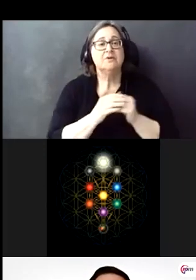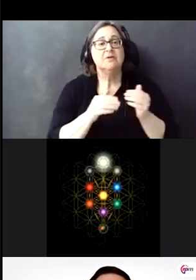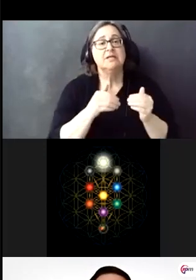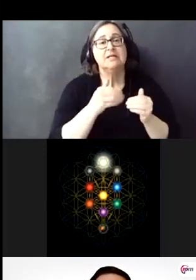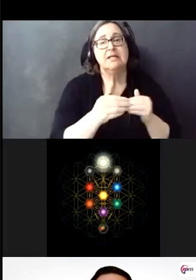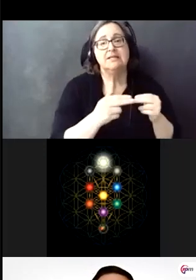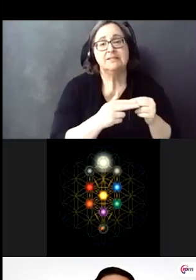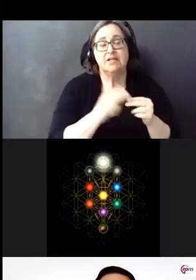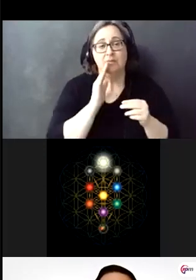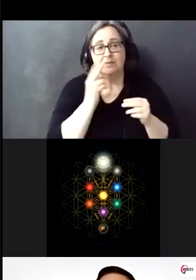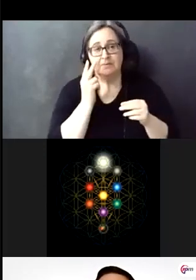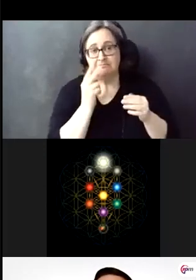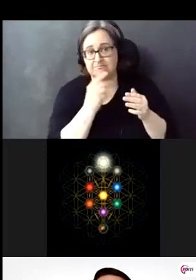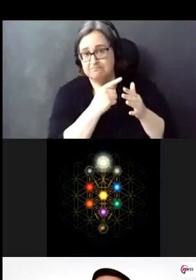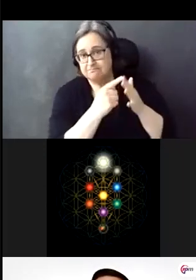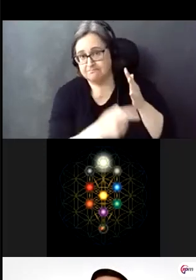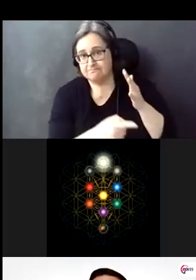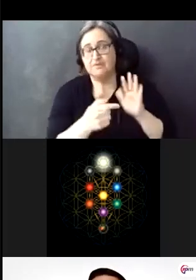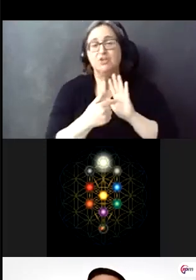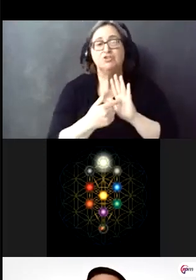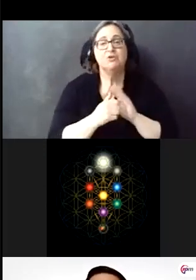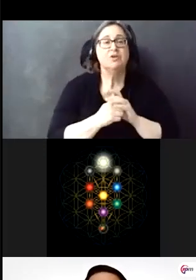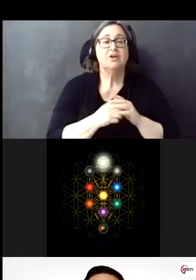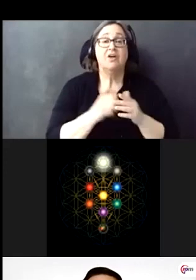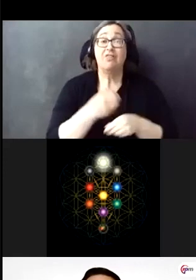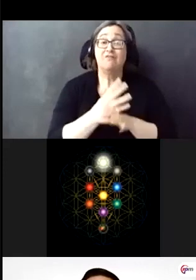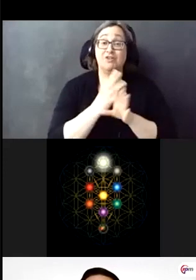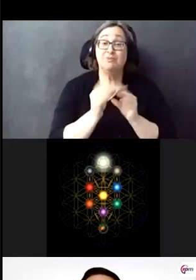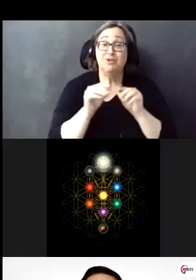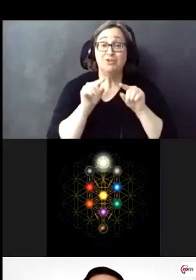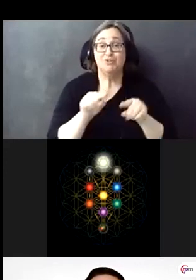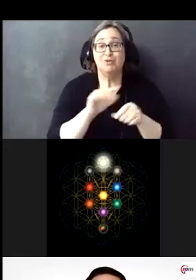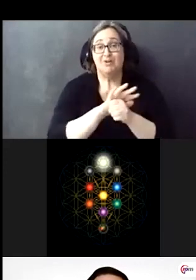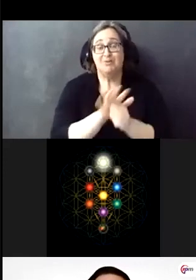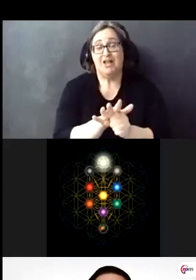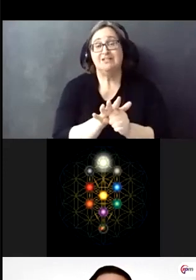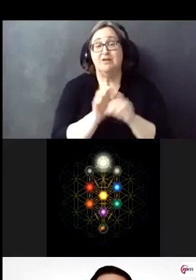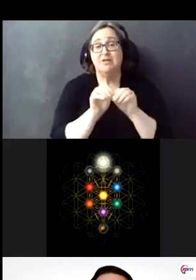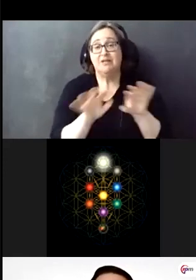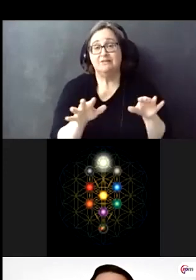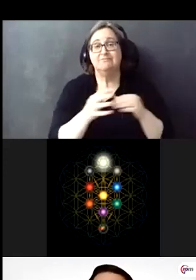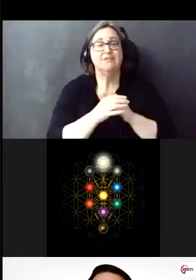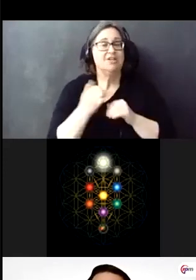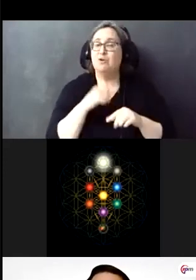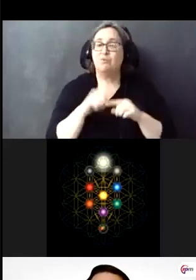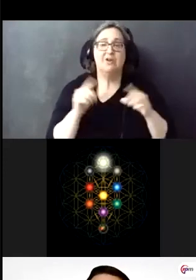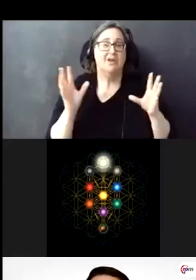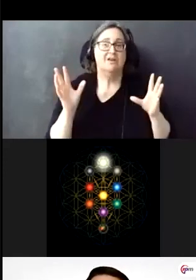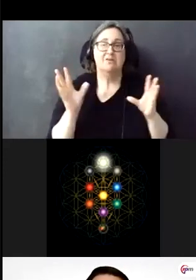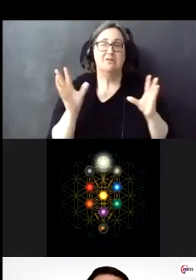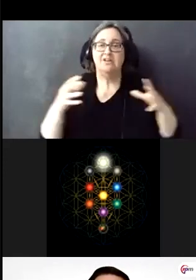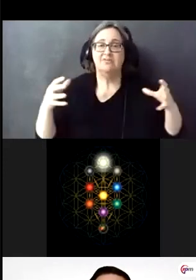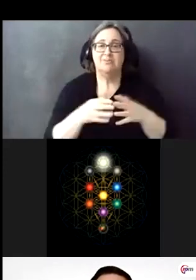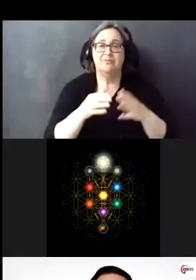to look at those. Obviously, this virtual meeting during these pandemic times, we can't meet in person